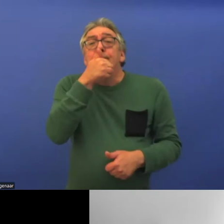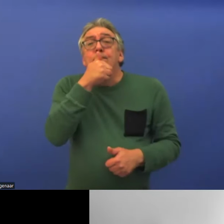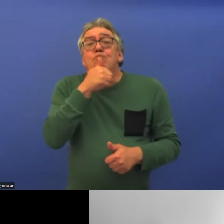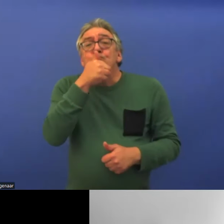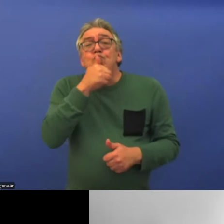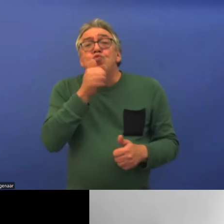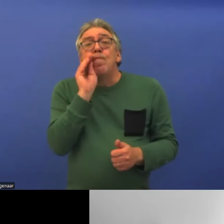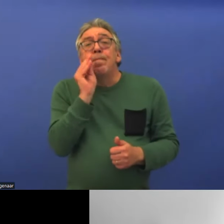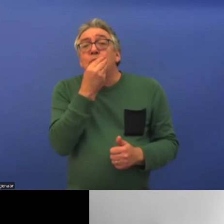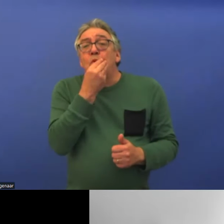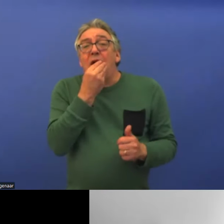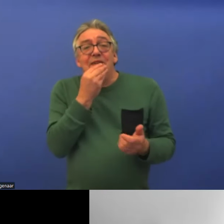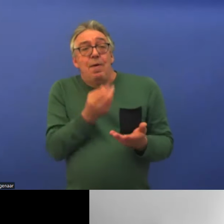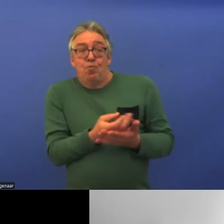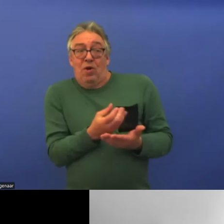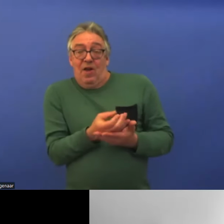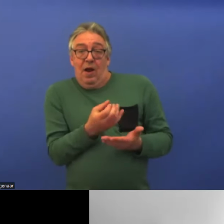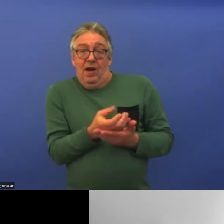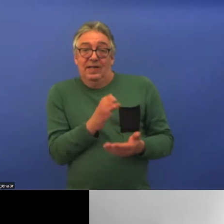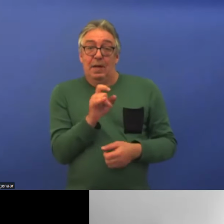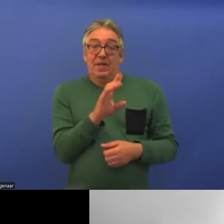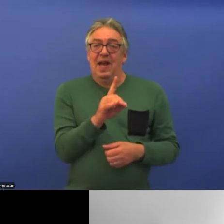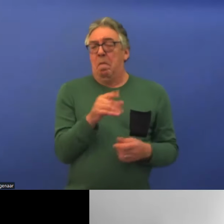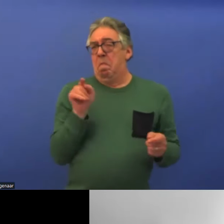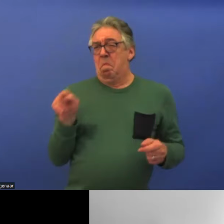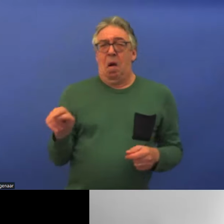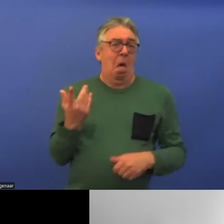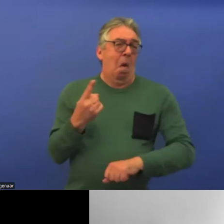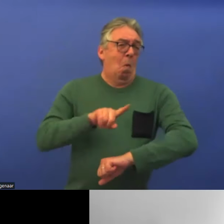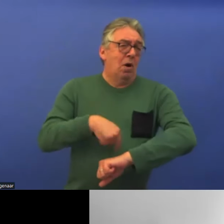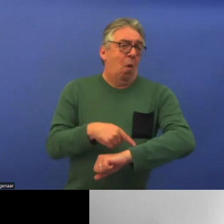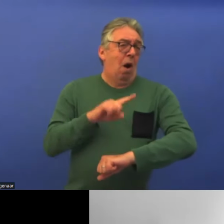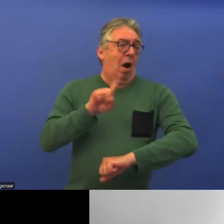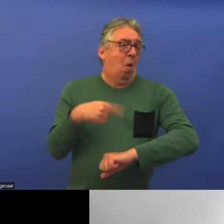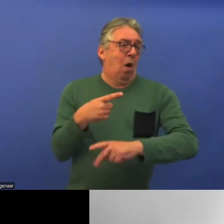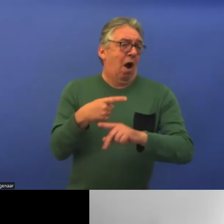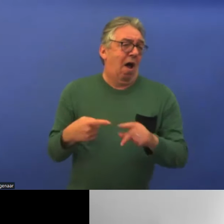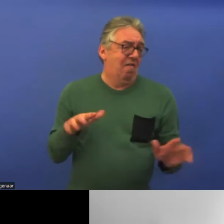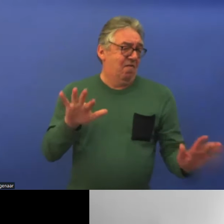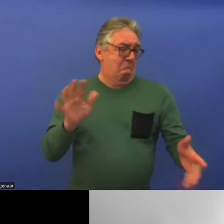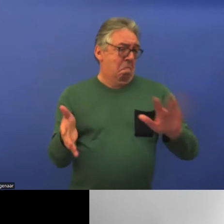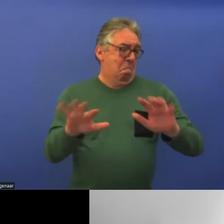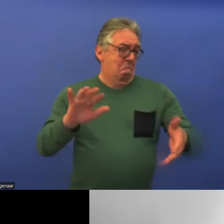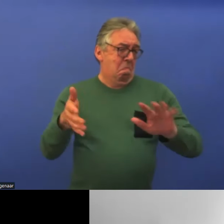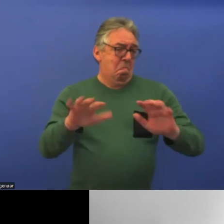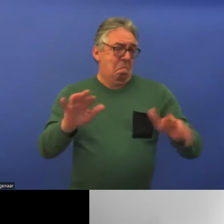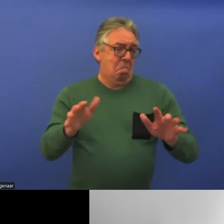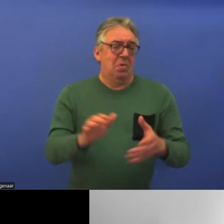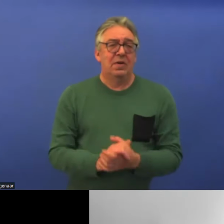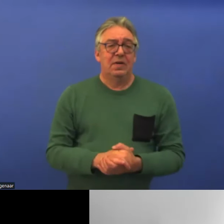with the CRPD committee, usually lasting 1 hour, 1 hour and a half. I didn't want to go into that detail in the initial